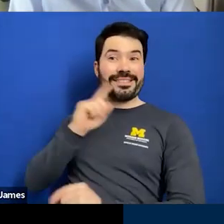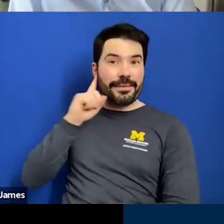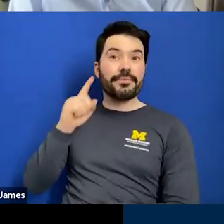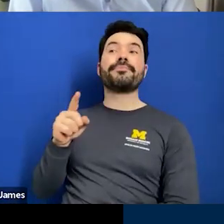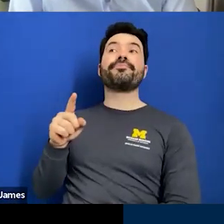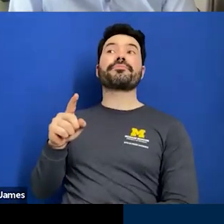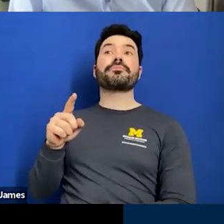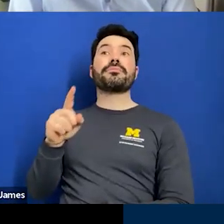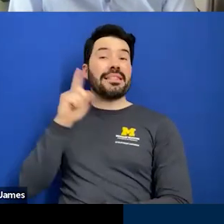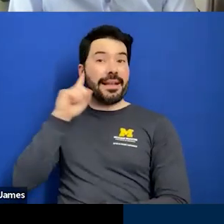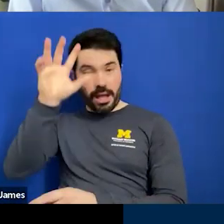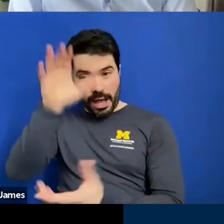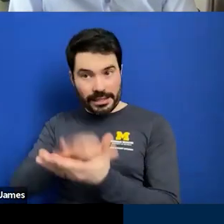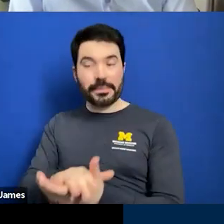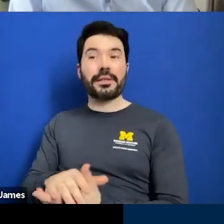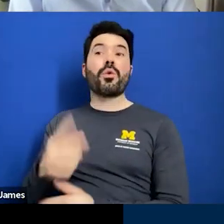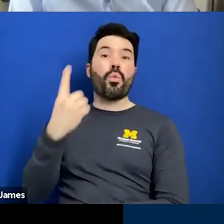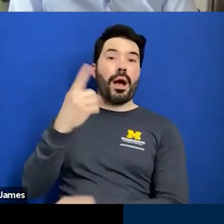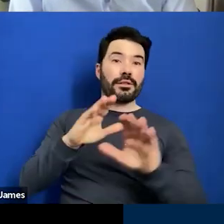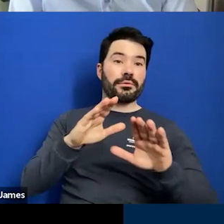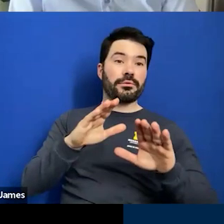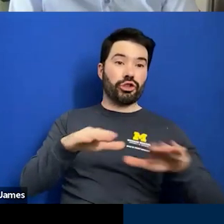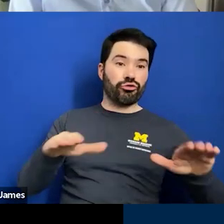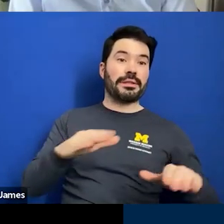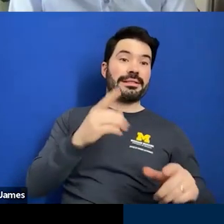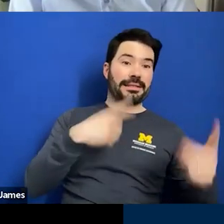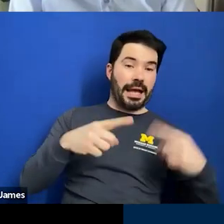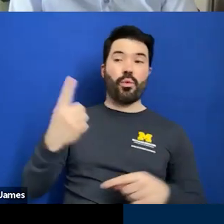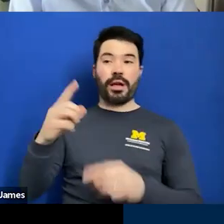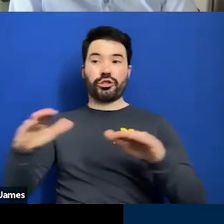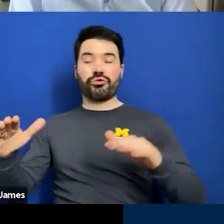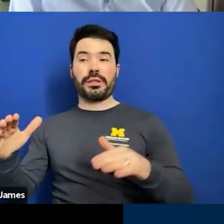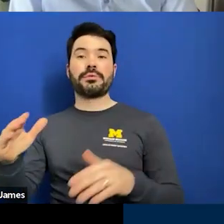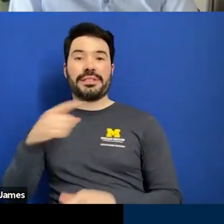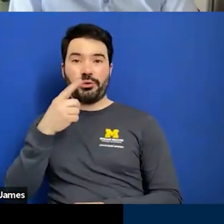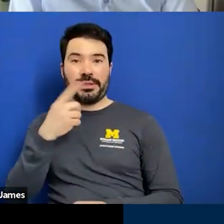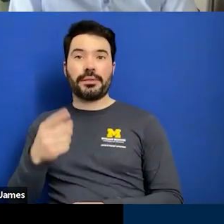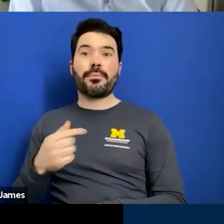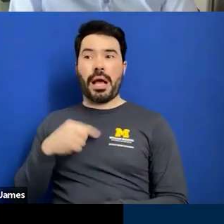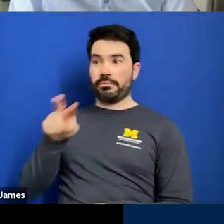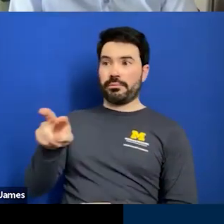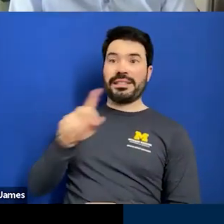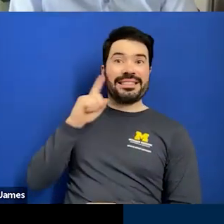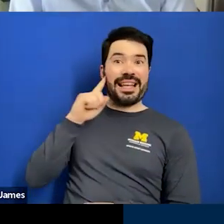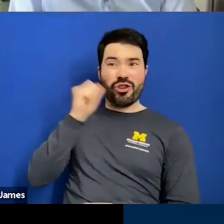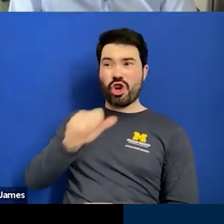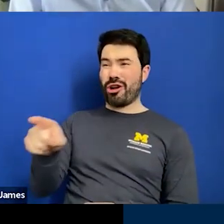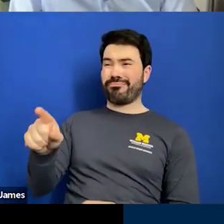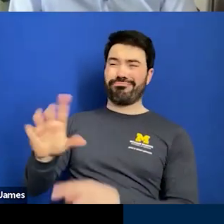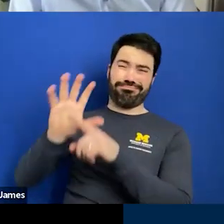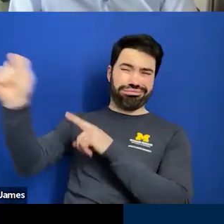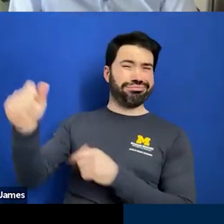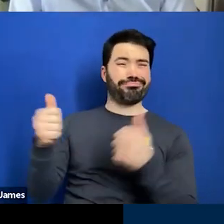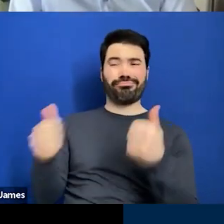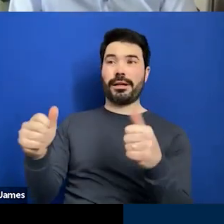child. And I could tell, I don't sign, but I could tell that the deaf girl was doing great. She made